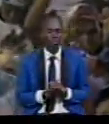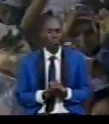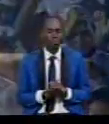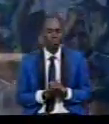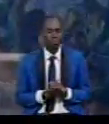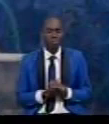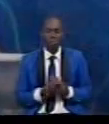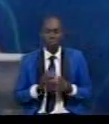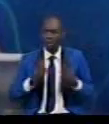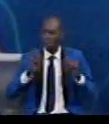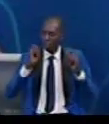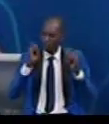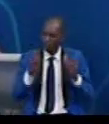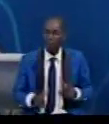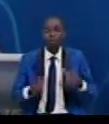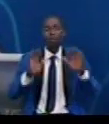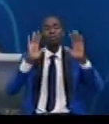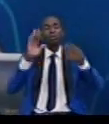Immediate miracle.